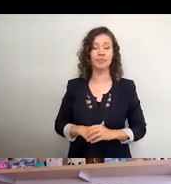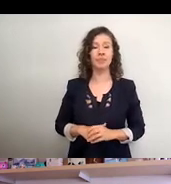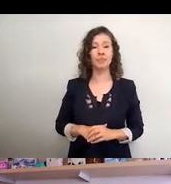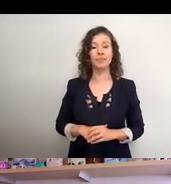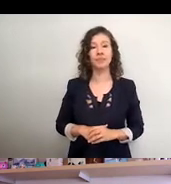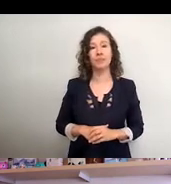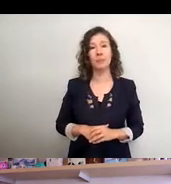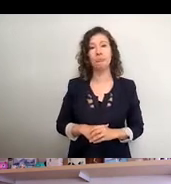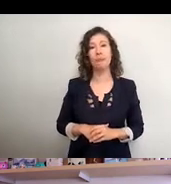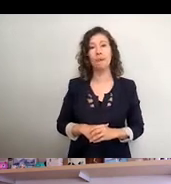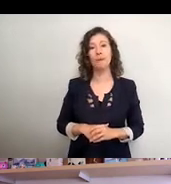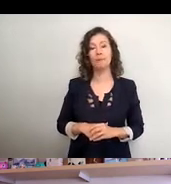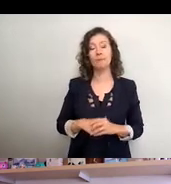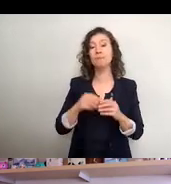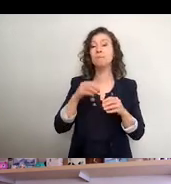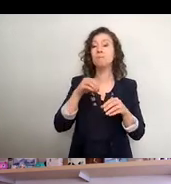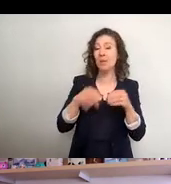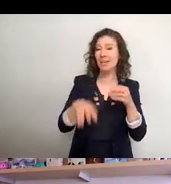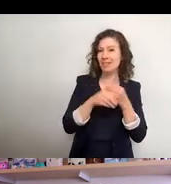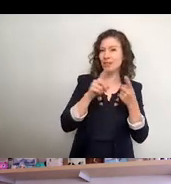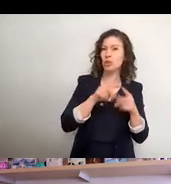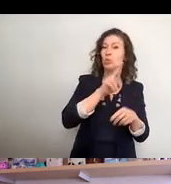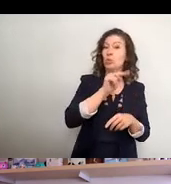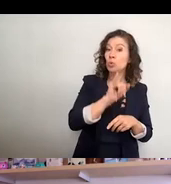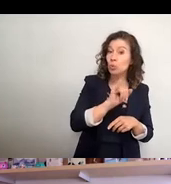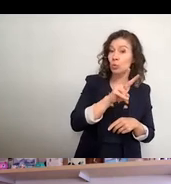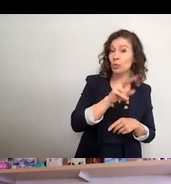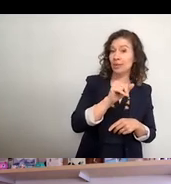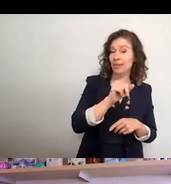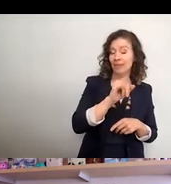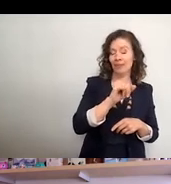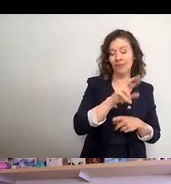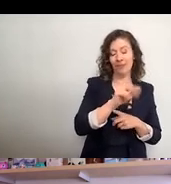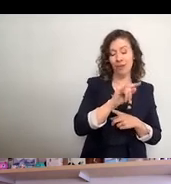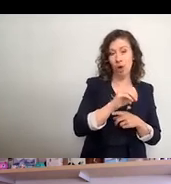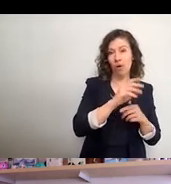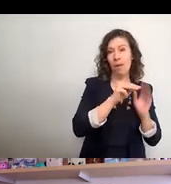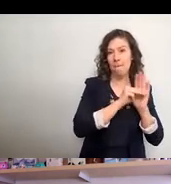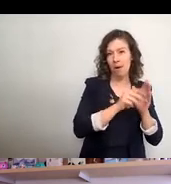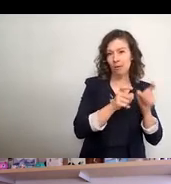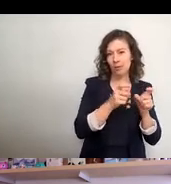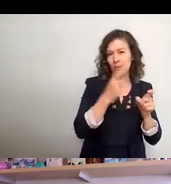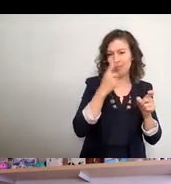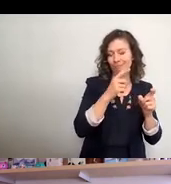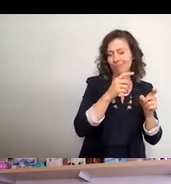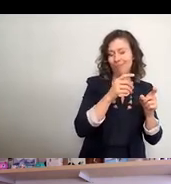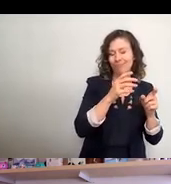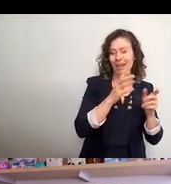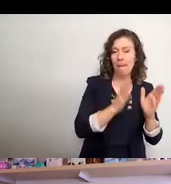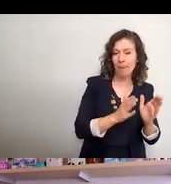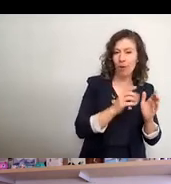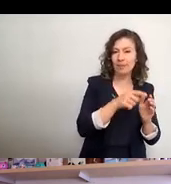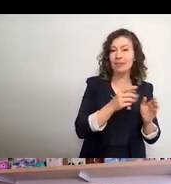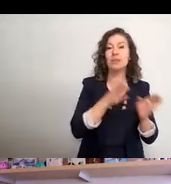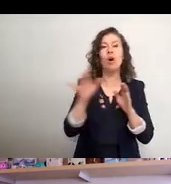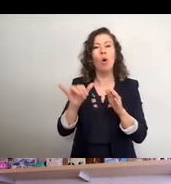Now, in addition to univariate models controlling for multiple comparisons, we also ran some multivariate analyses